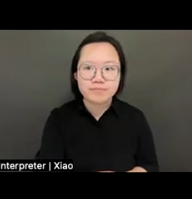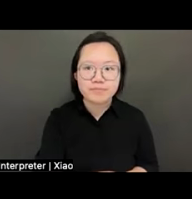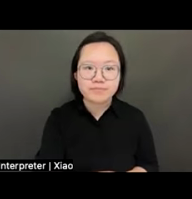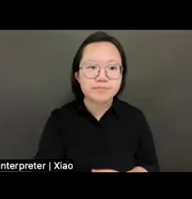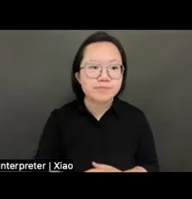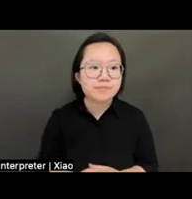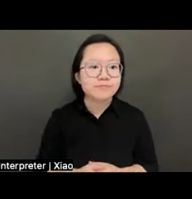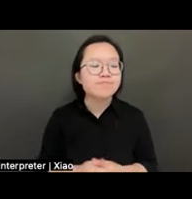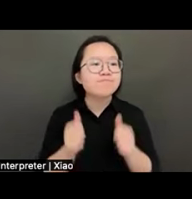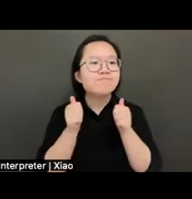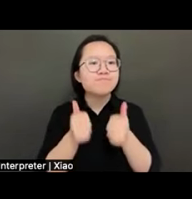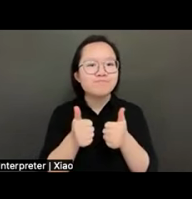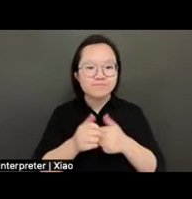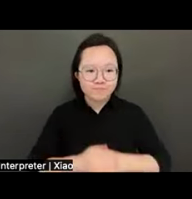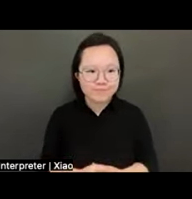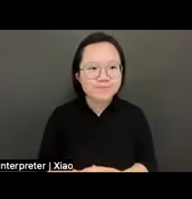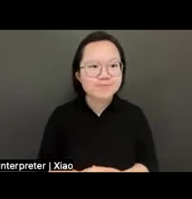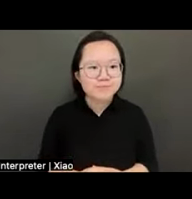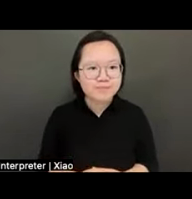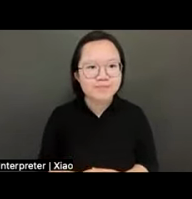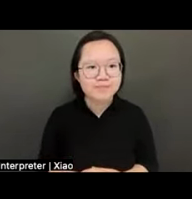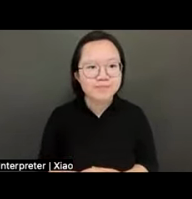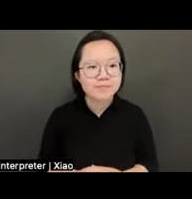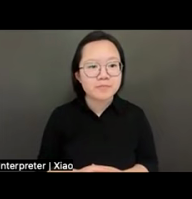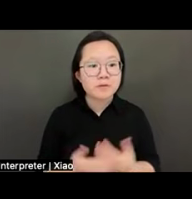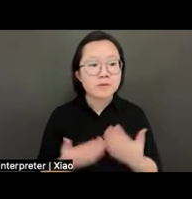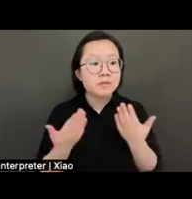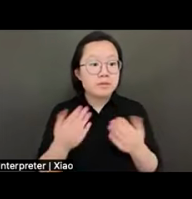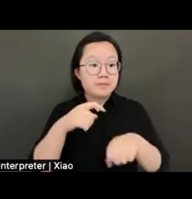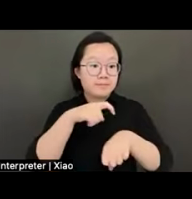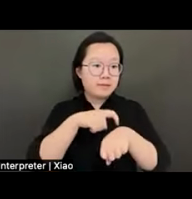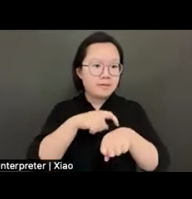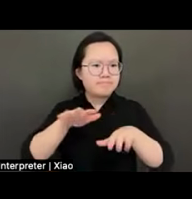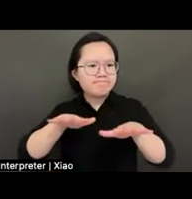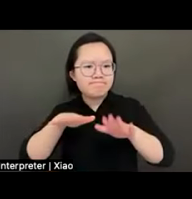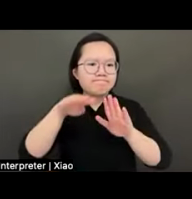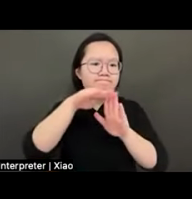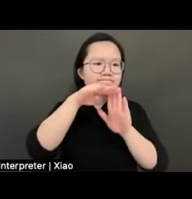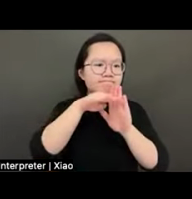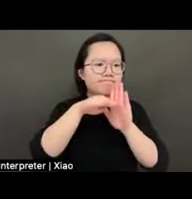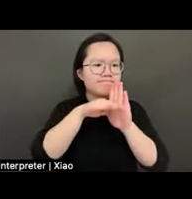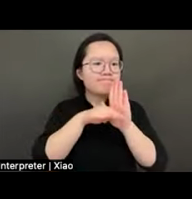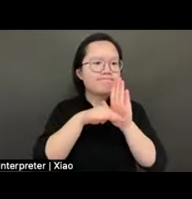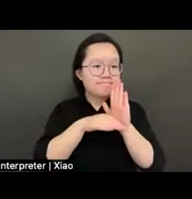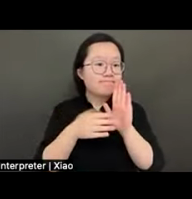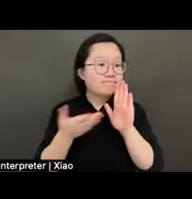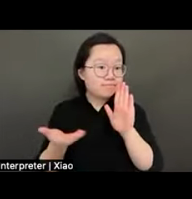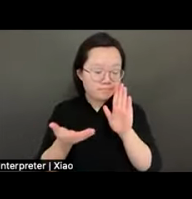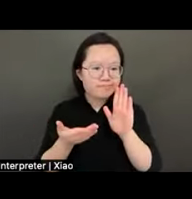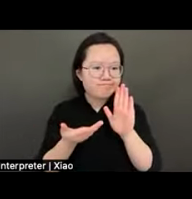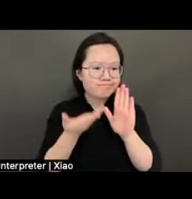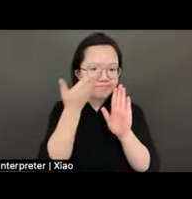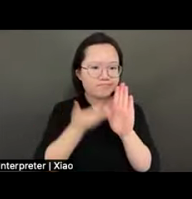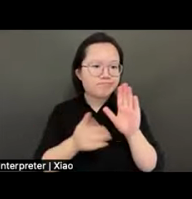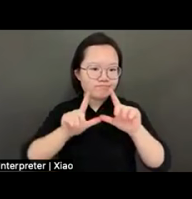Okay. So about the agenda for today and what we will be talking about. So this session